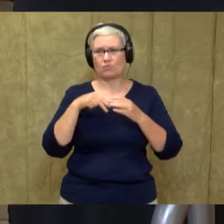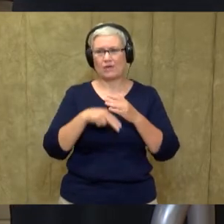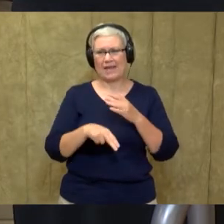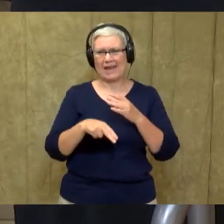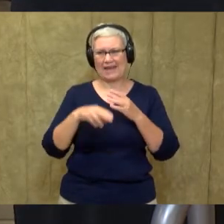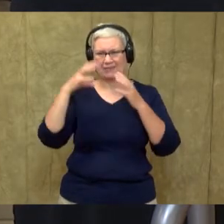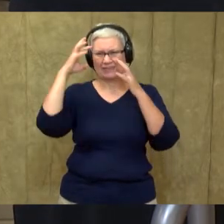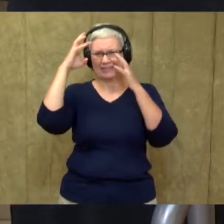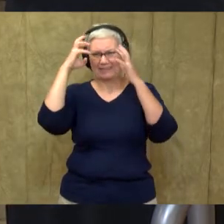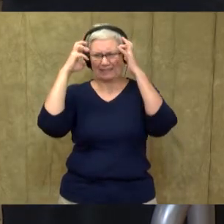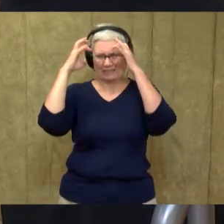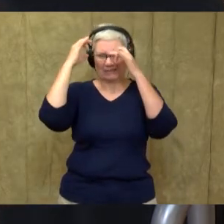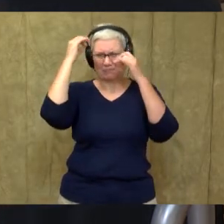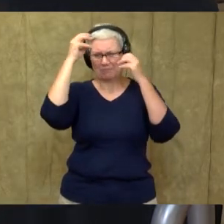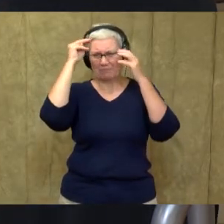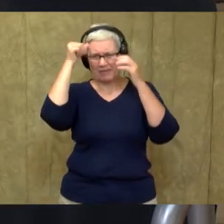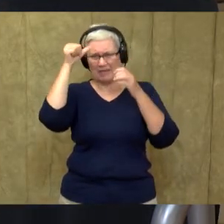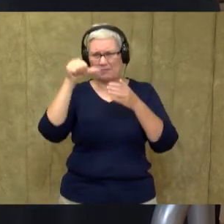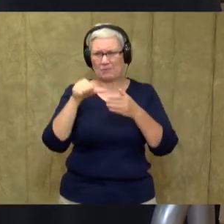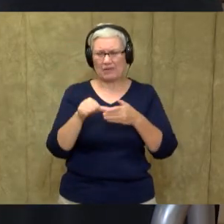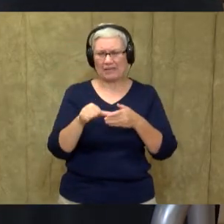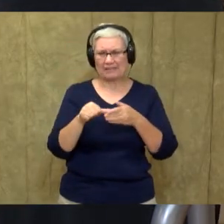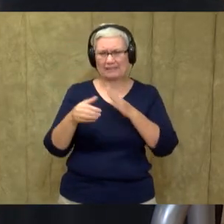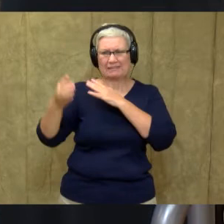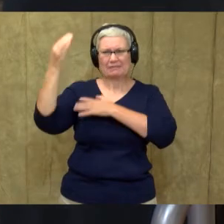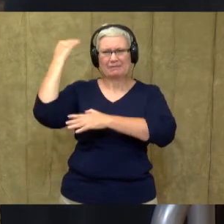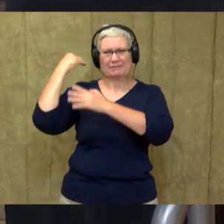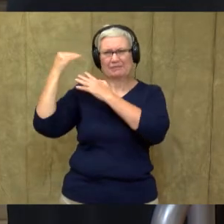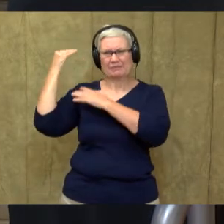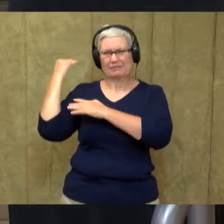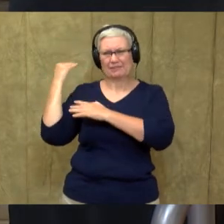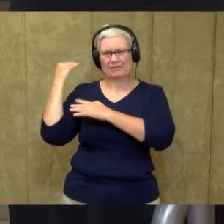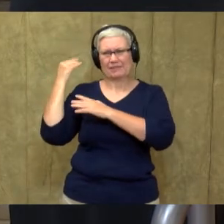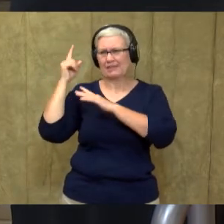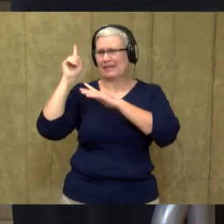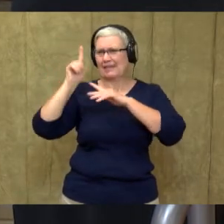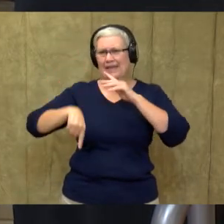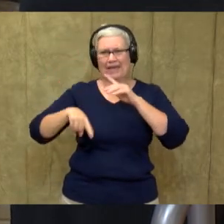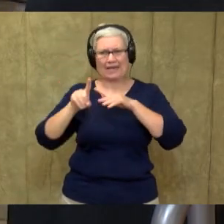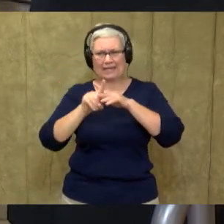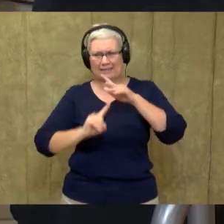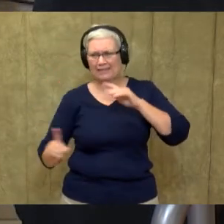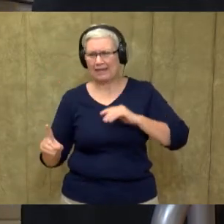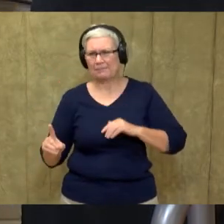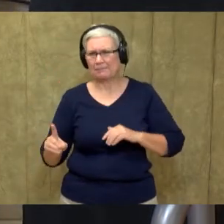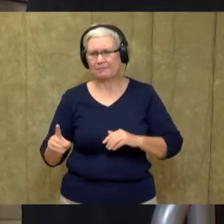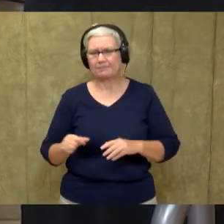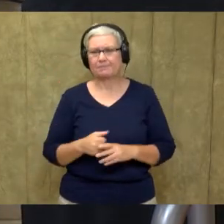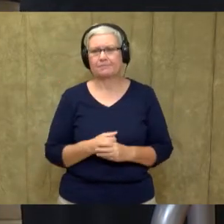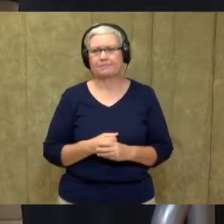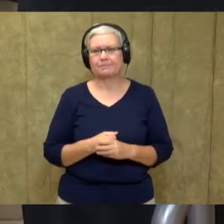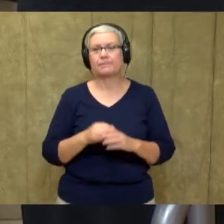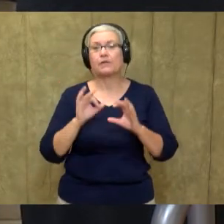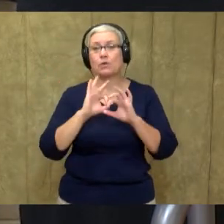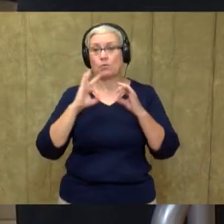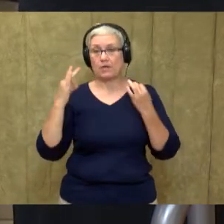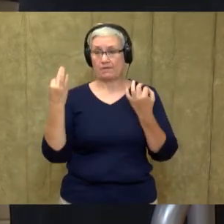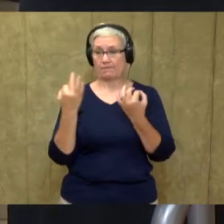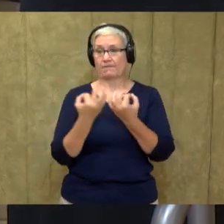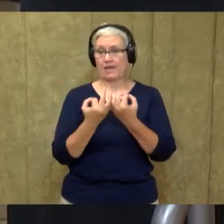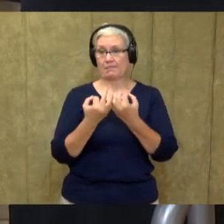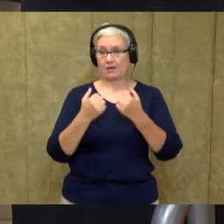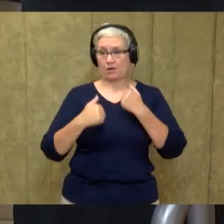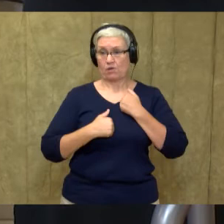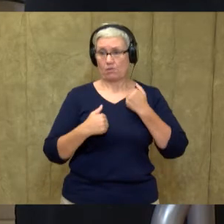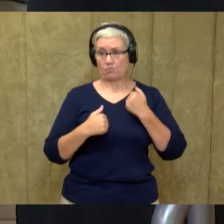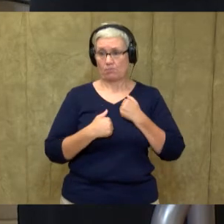trapped in a vivid and horrible past from which they can't seem to escape. We have a family army today,